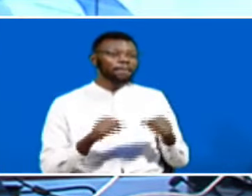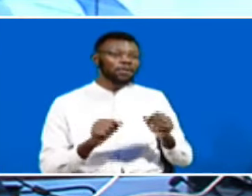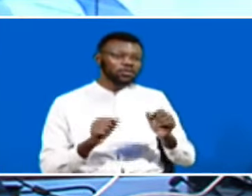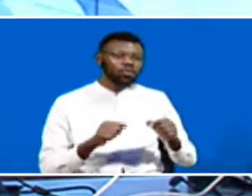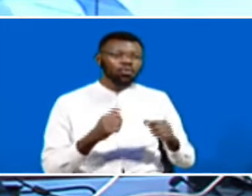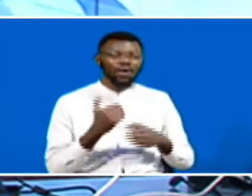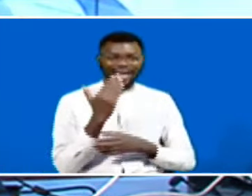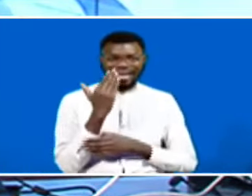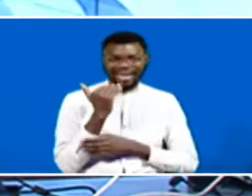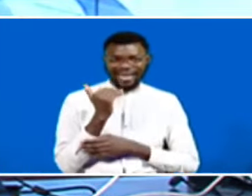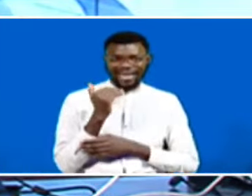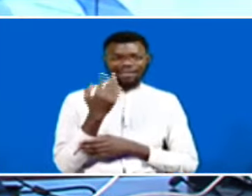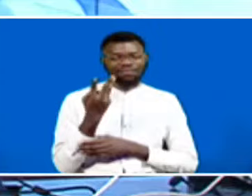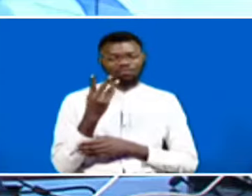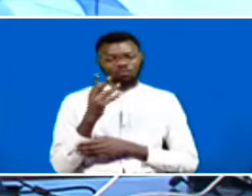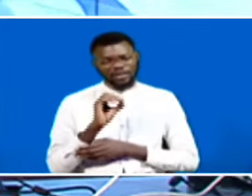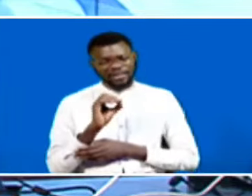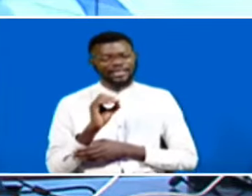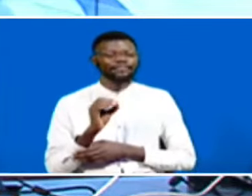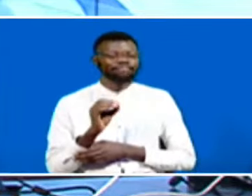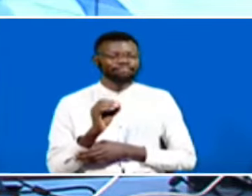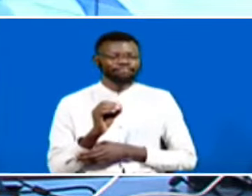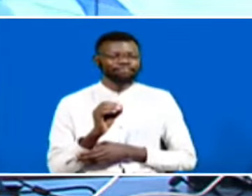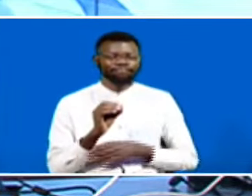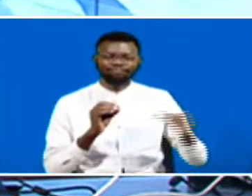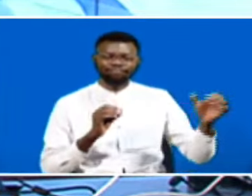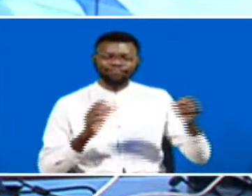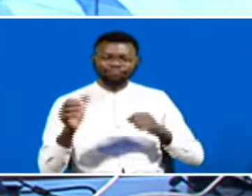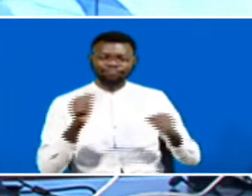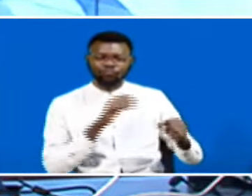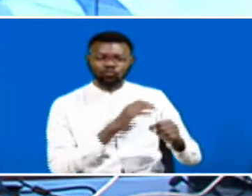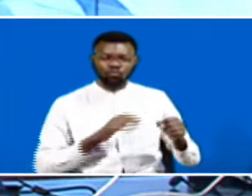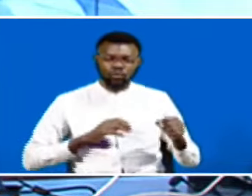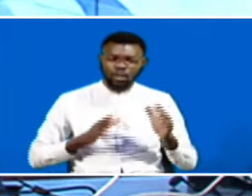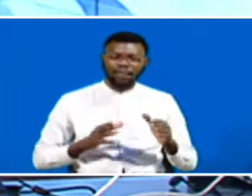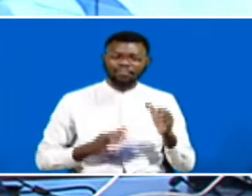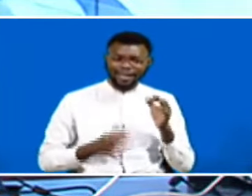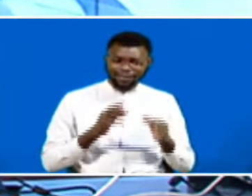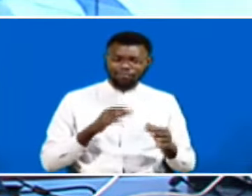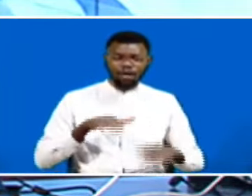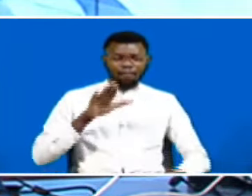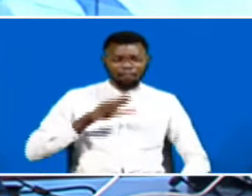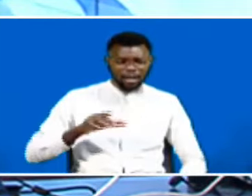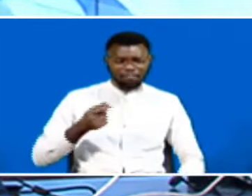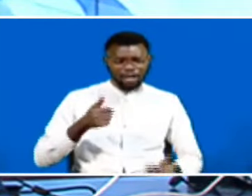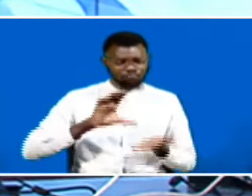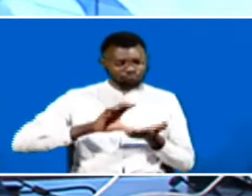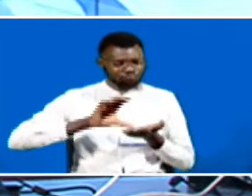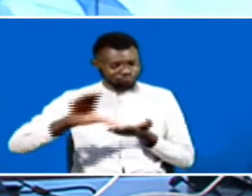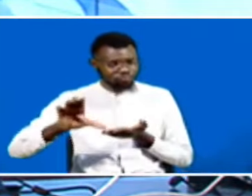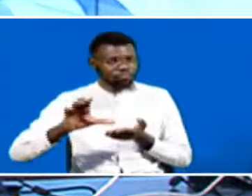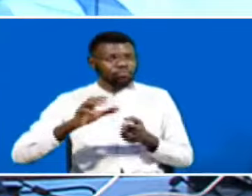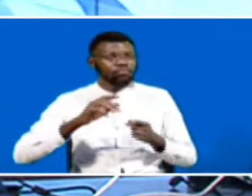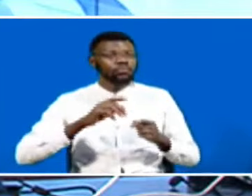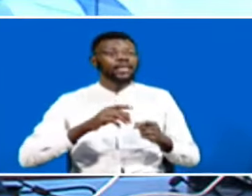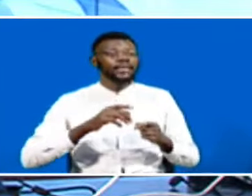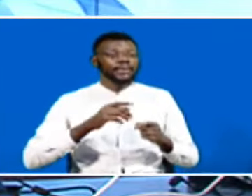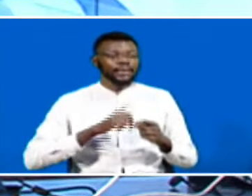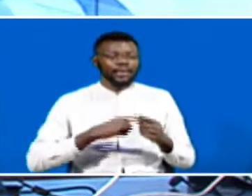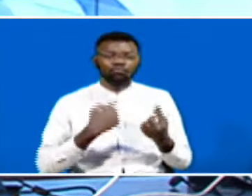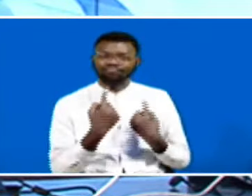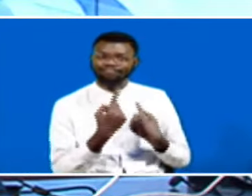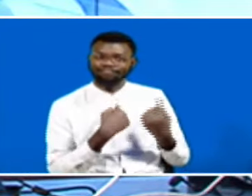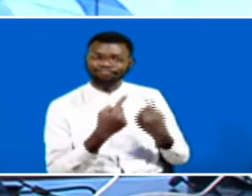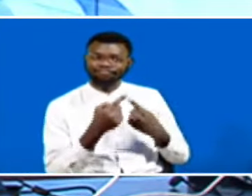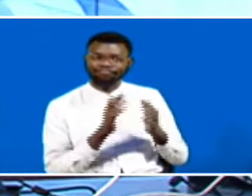40 days if they are financed by Parliament to do their job. Speaking exclusively to KTN News, the panel's chairperson,